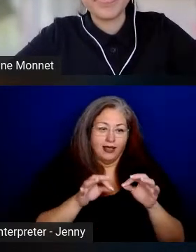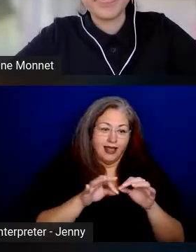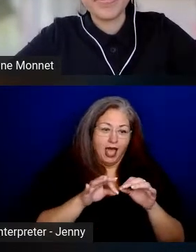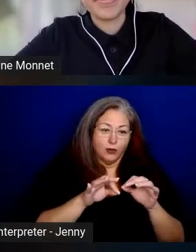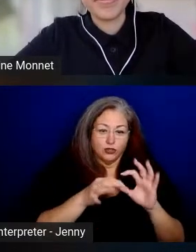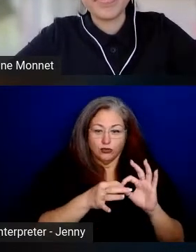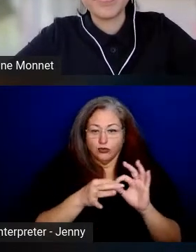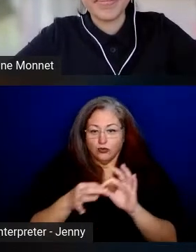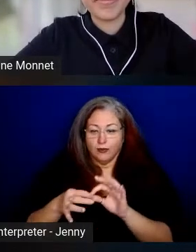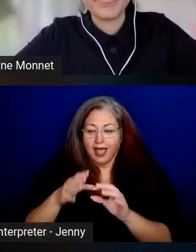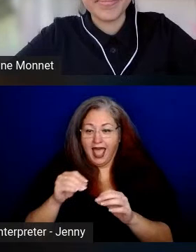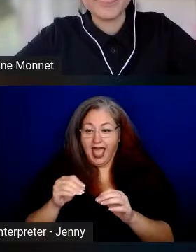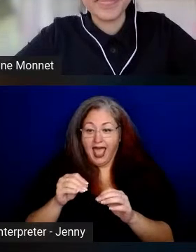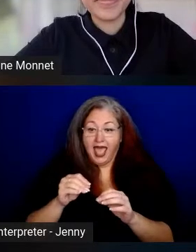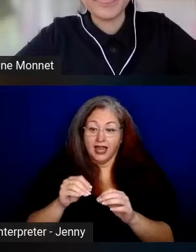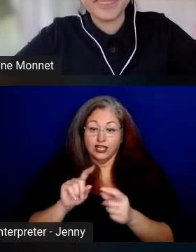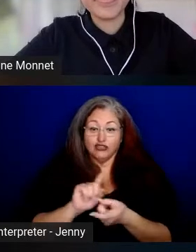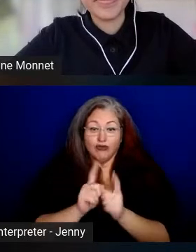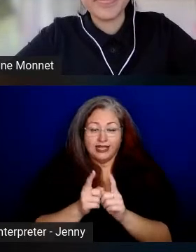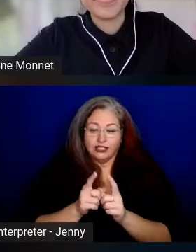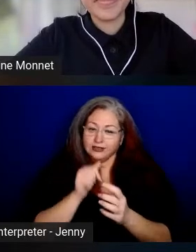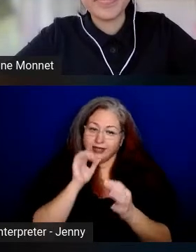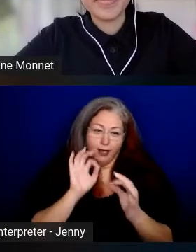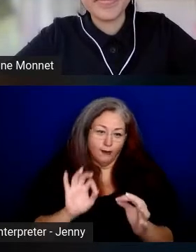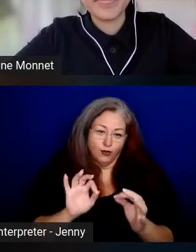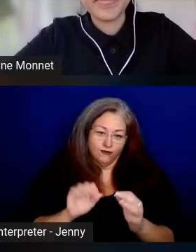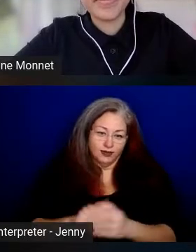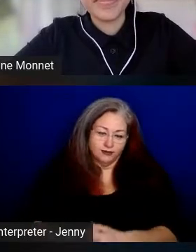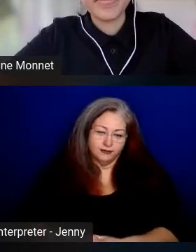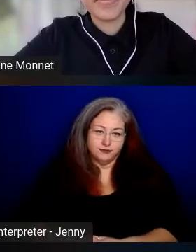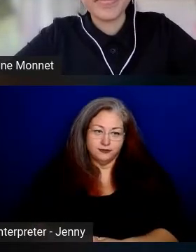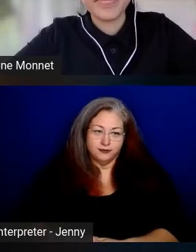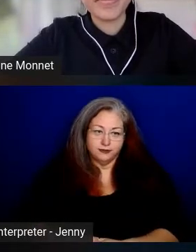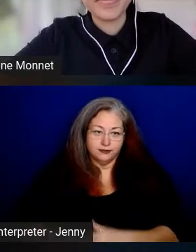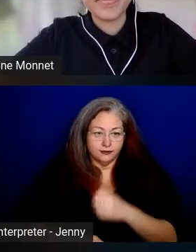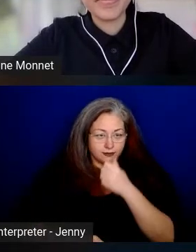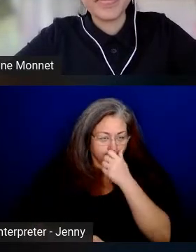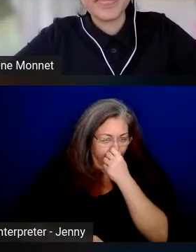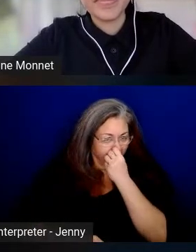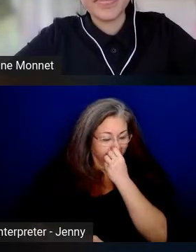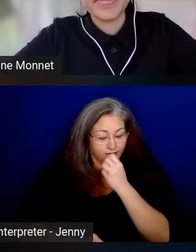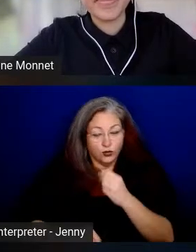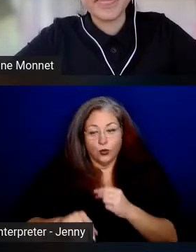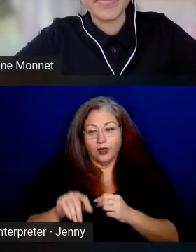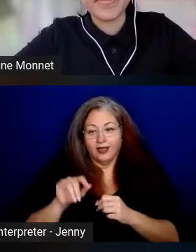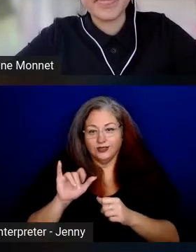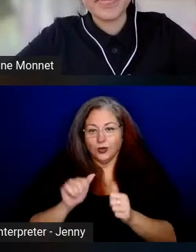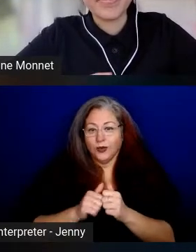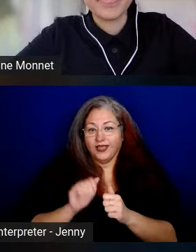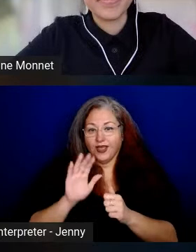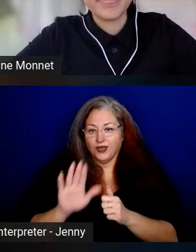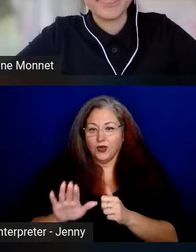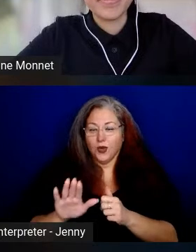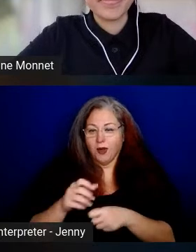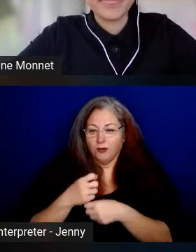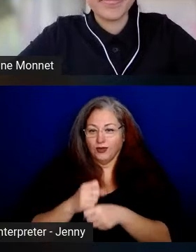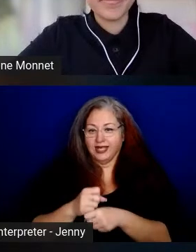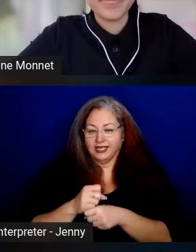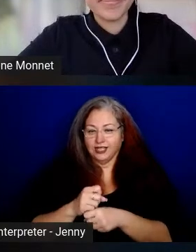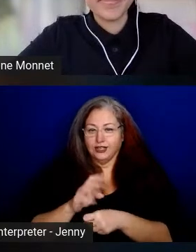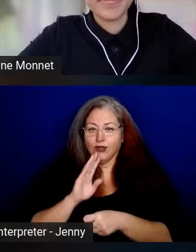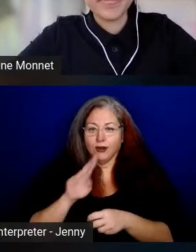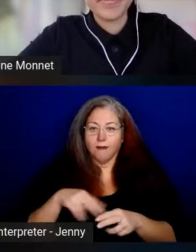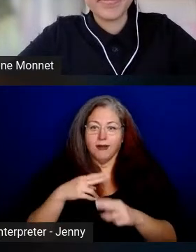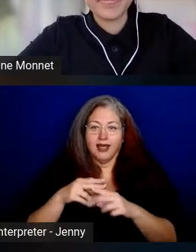an imperfect translation, right? Mm-hmm. In that kind of production vein, talking a little bit more about the